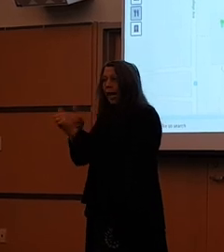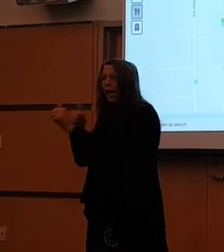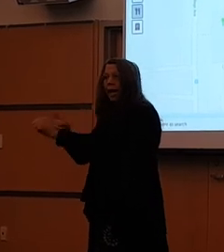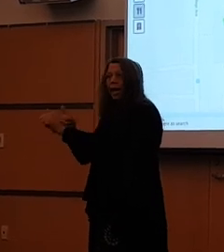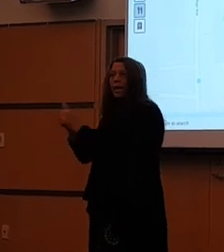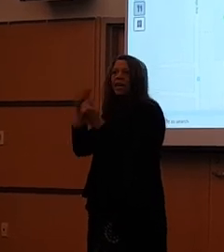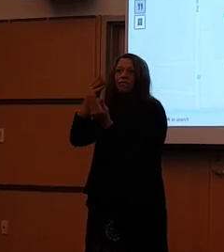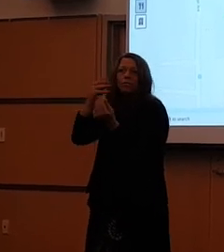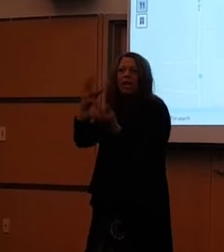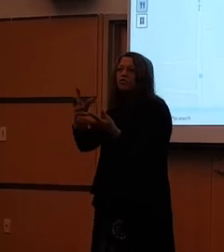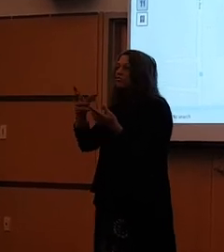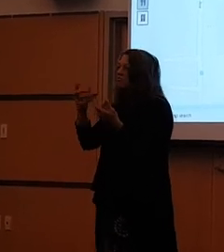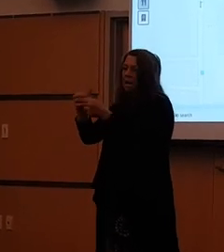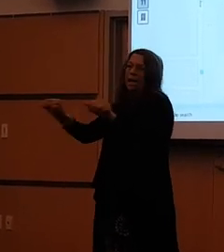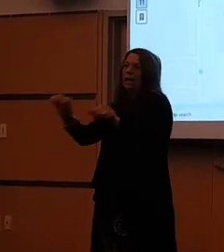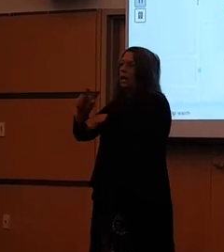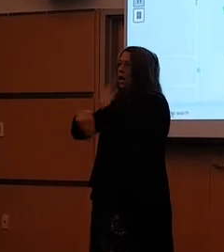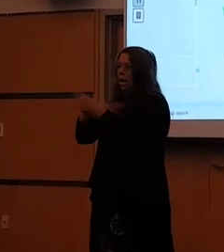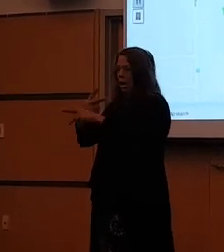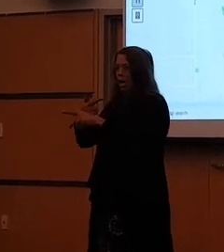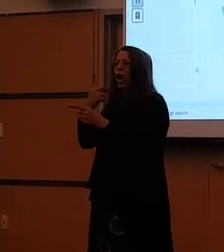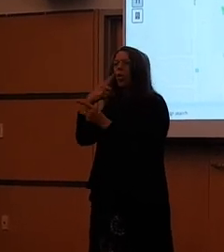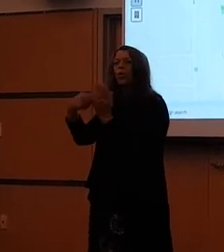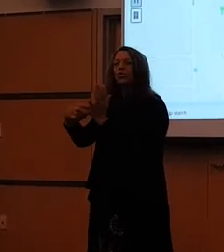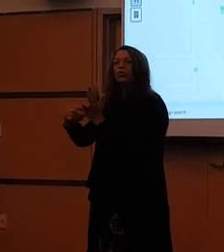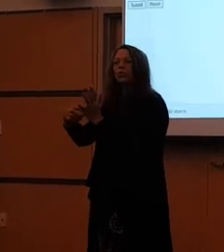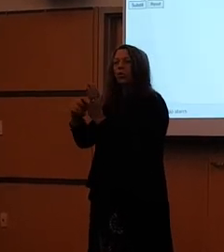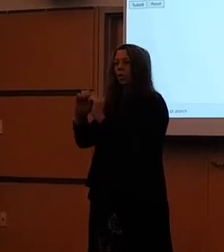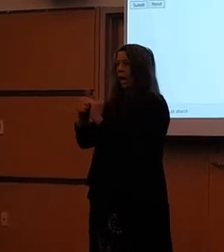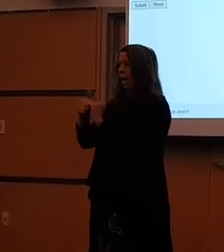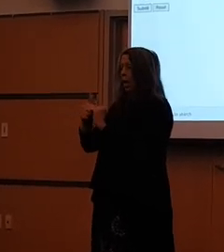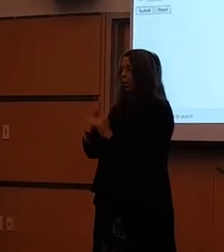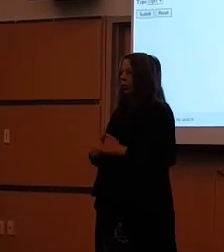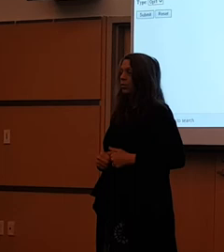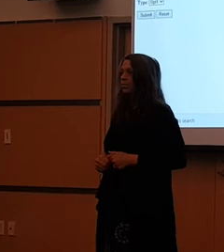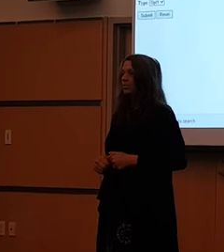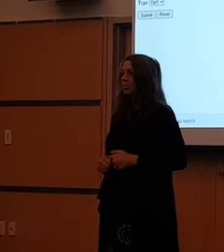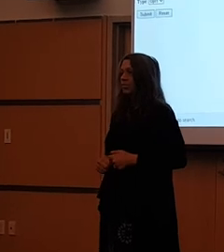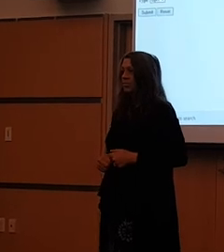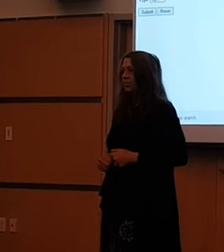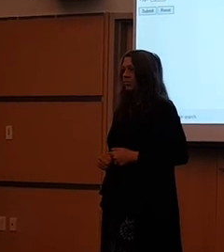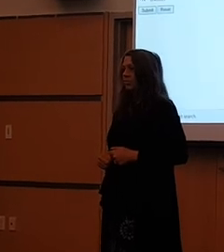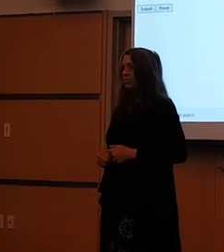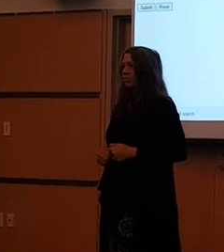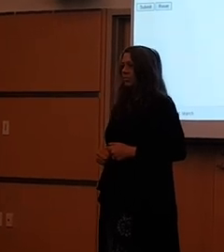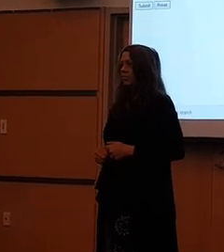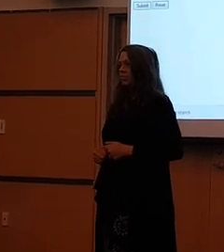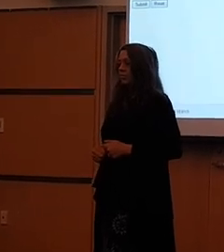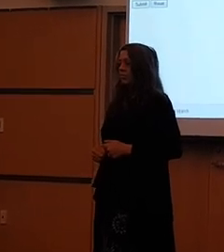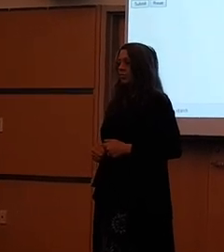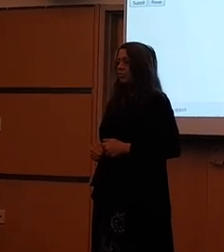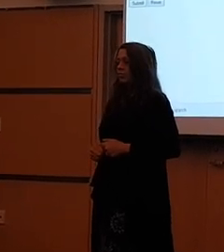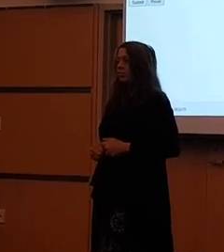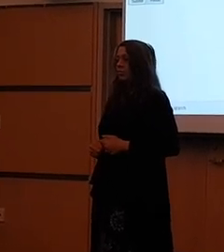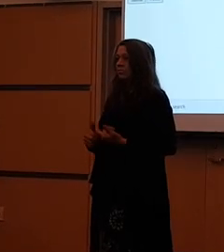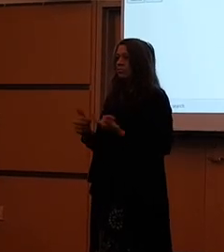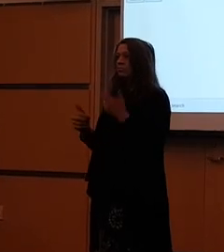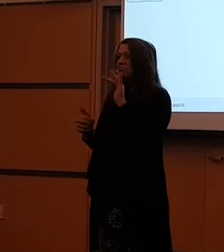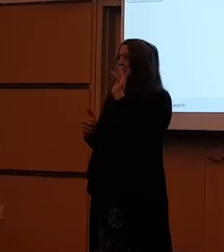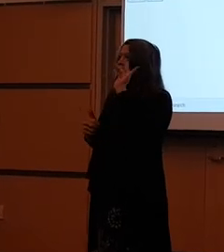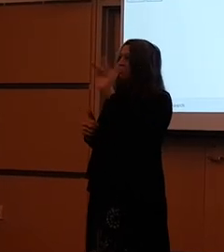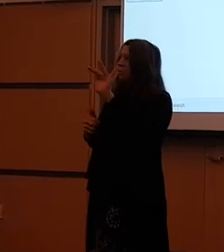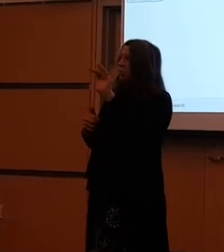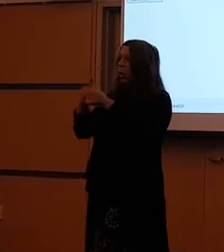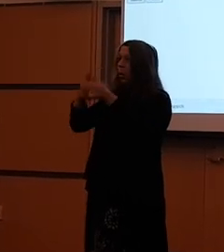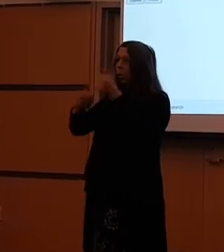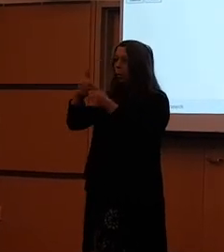update this information. So let me show you how you maintain this. You specify the ID of the element that you want to